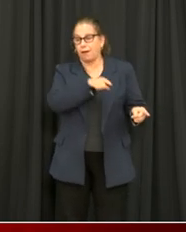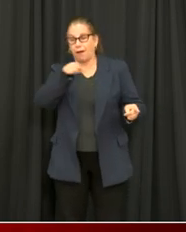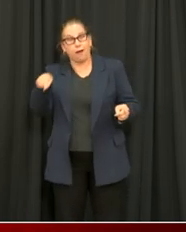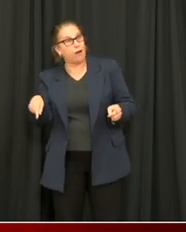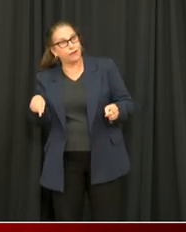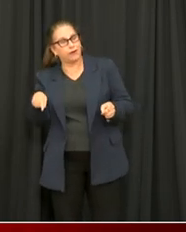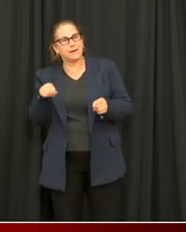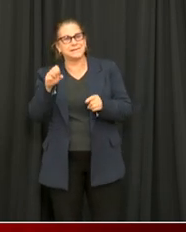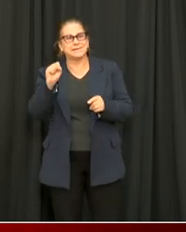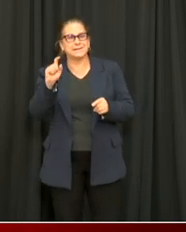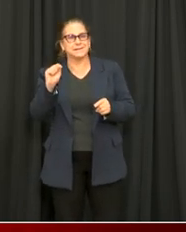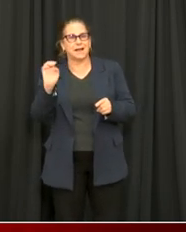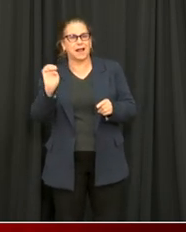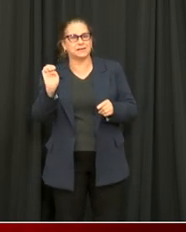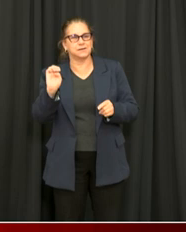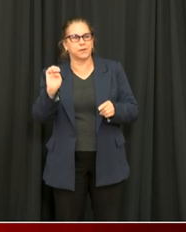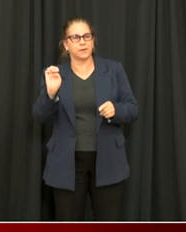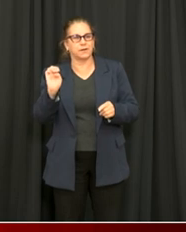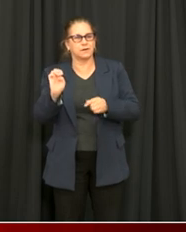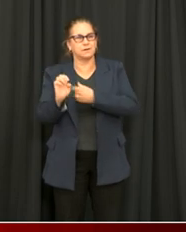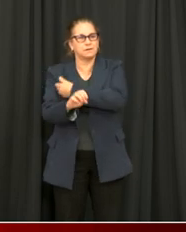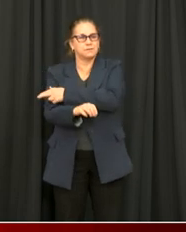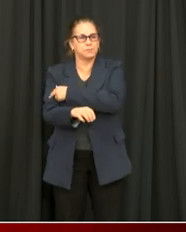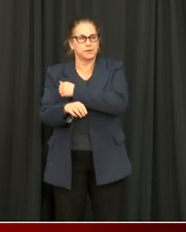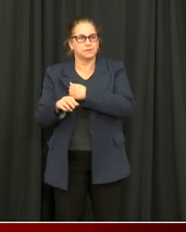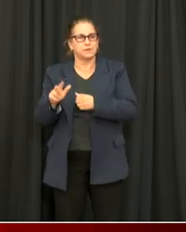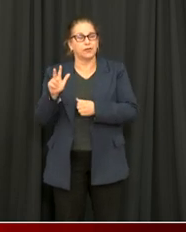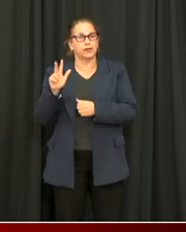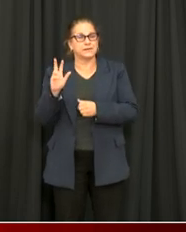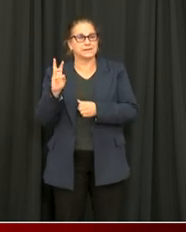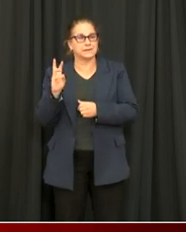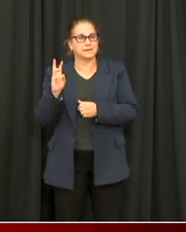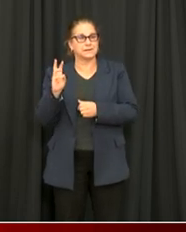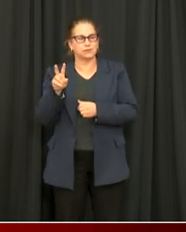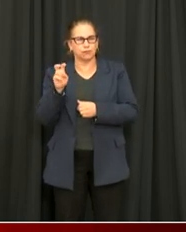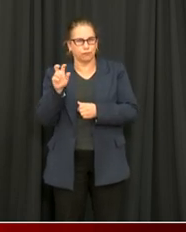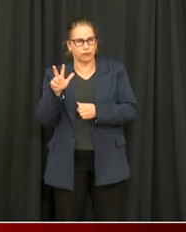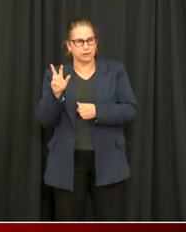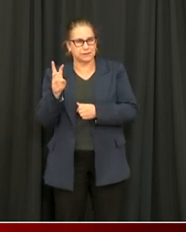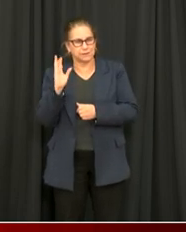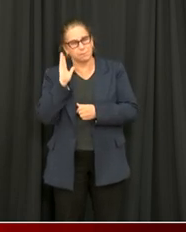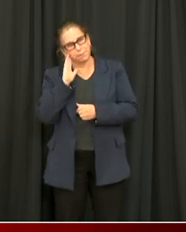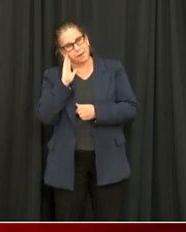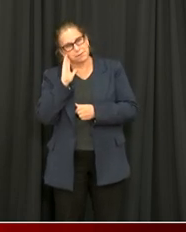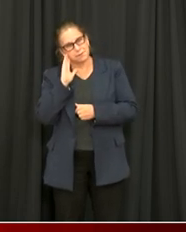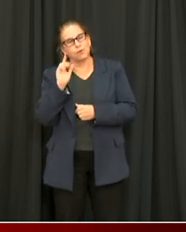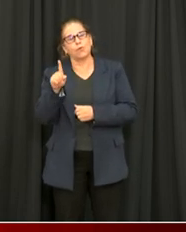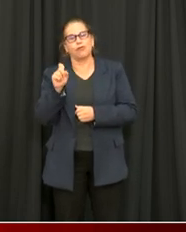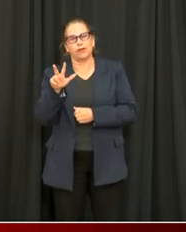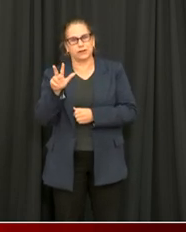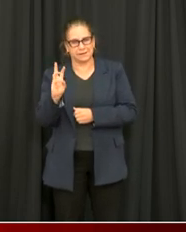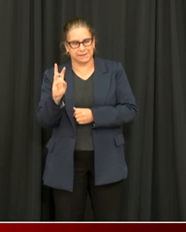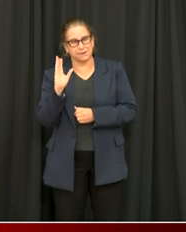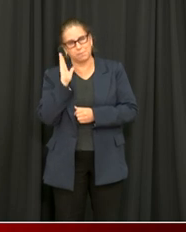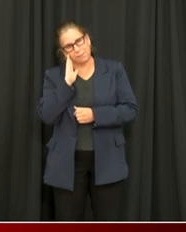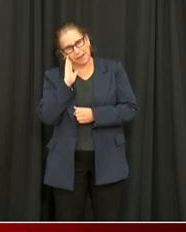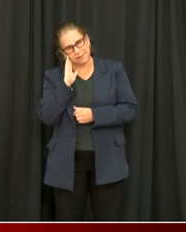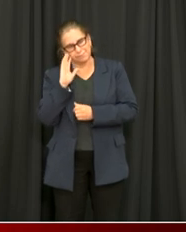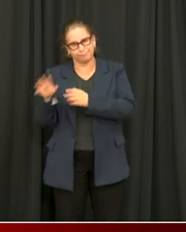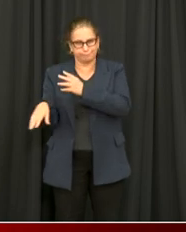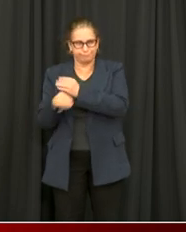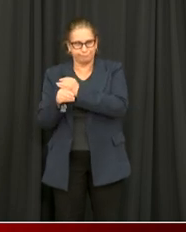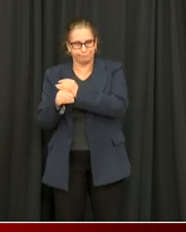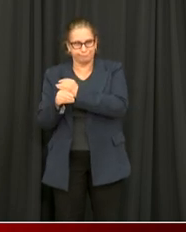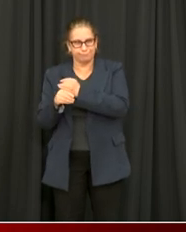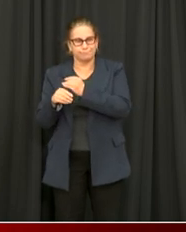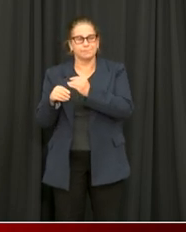facility at St. Elizabeth's East with the addition of a verified trauma center. The verified trauma